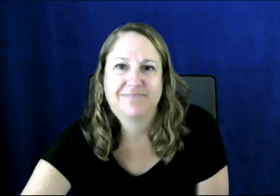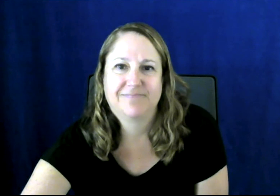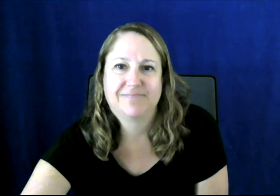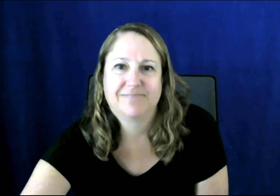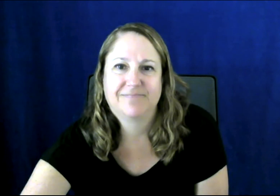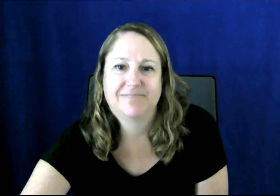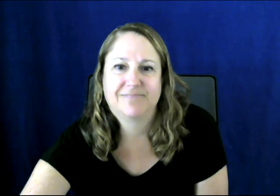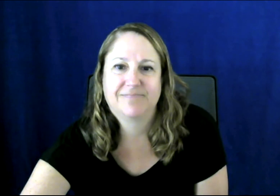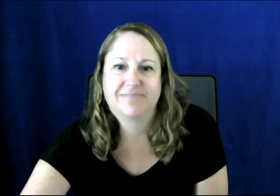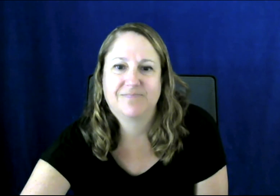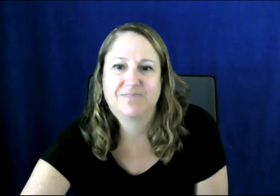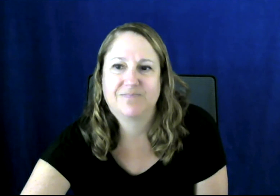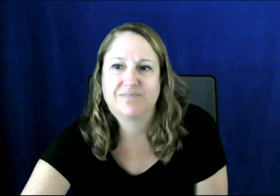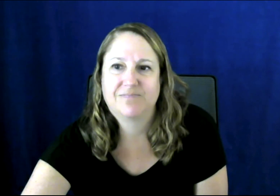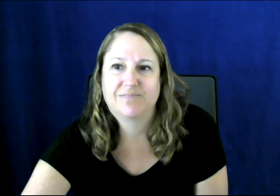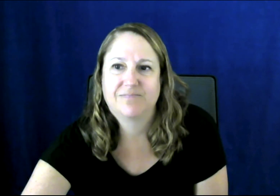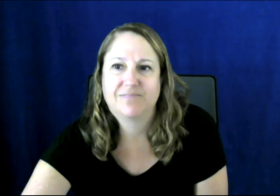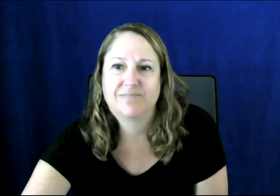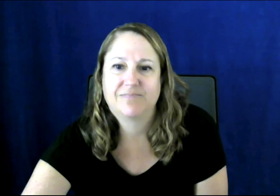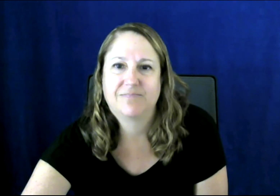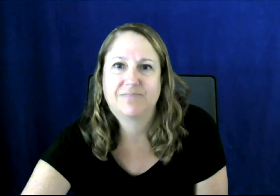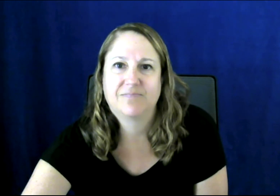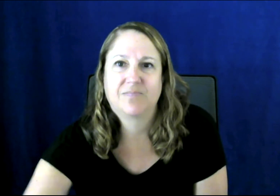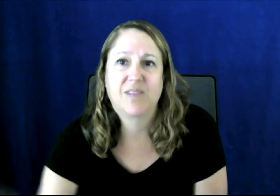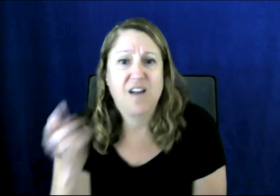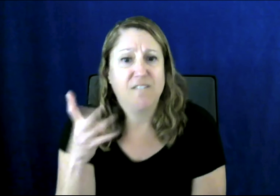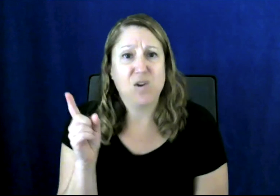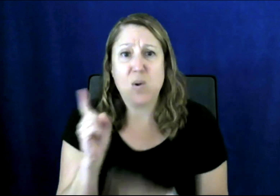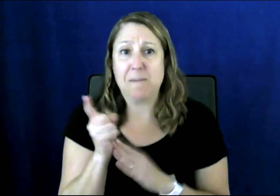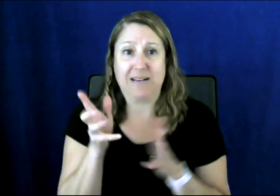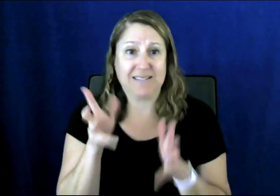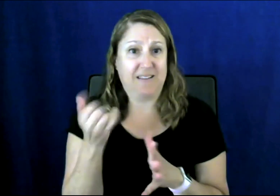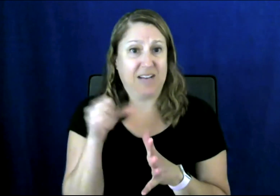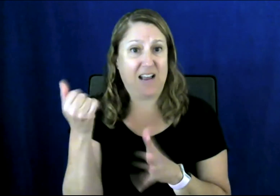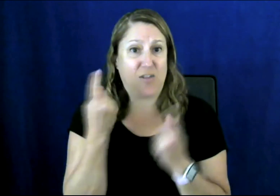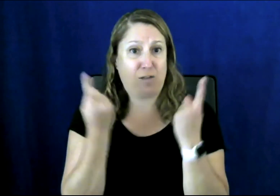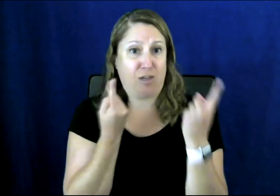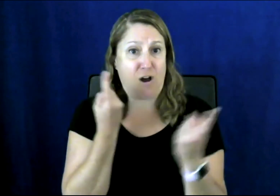We have just a couple minutes. Any other thoughts, questions for me?